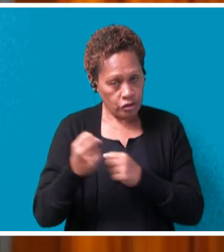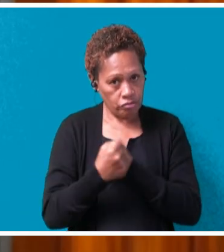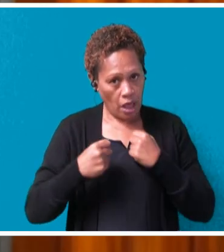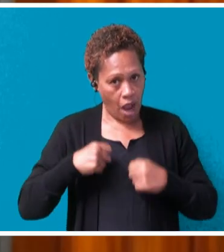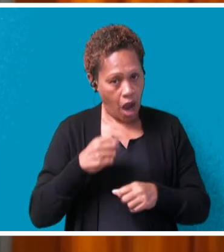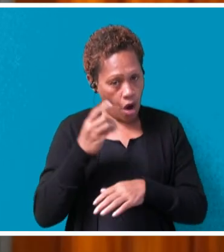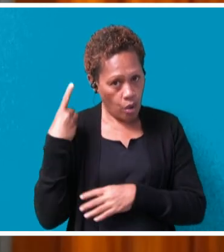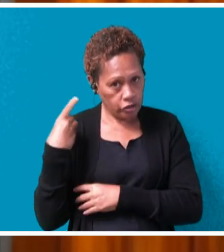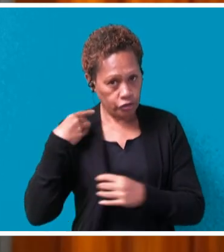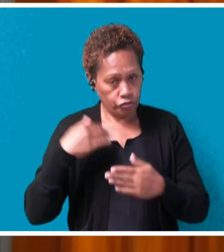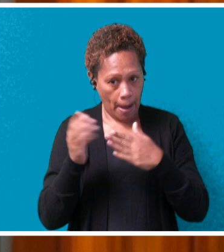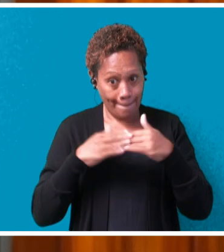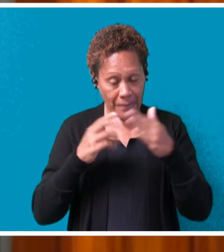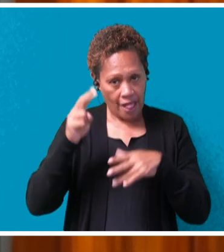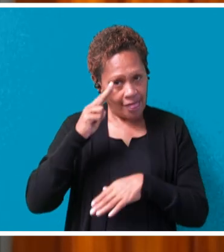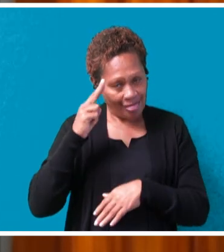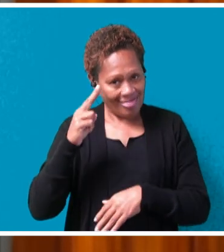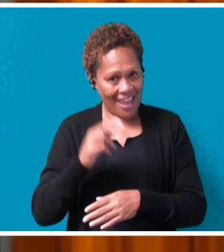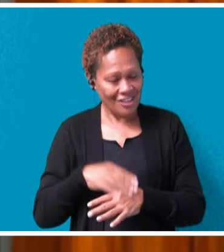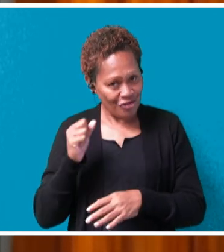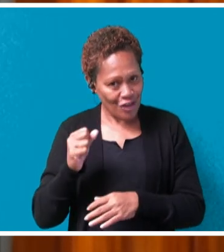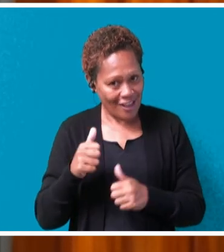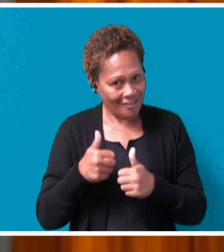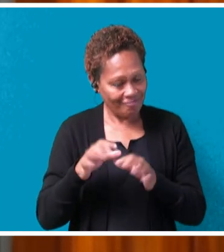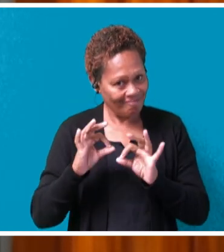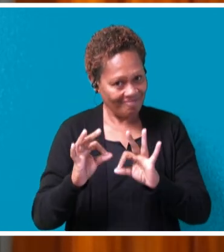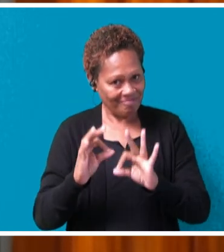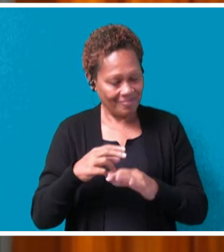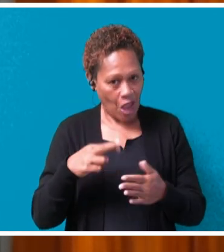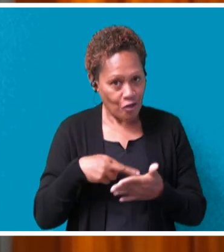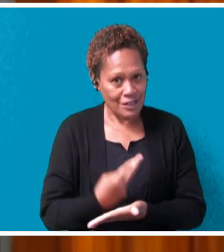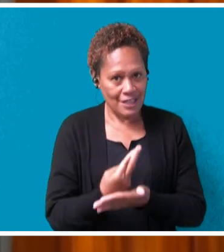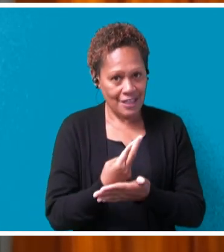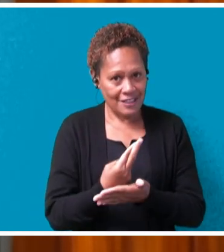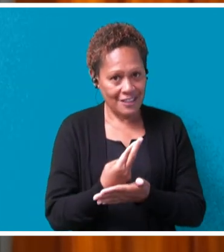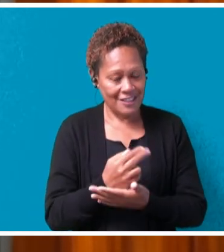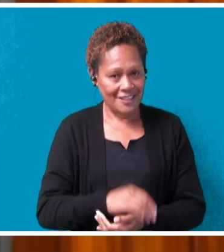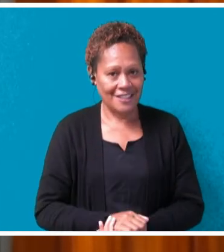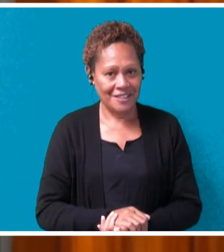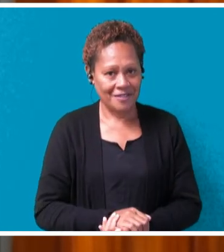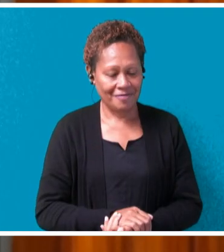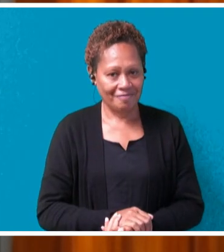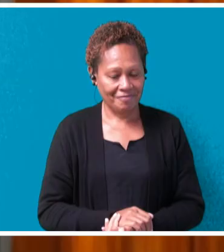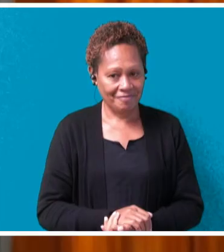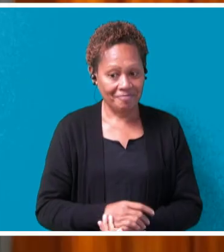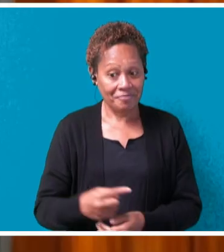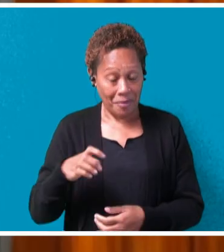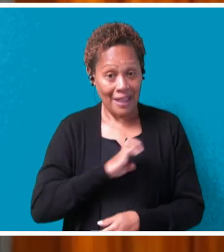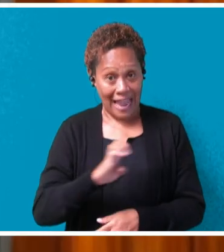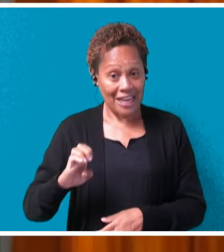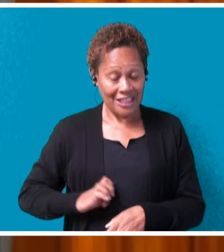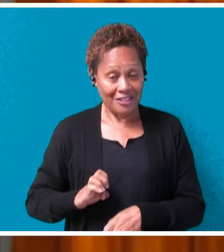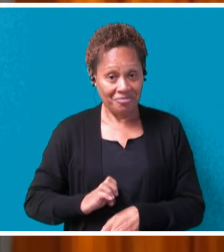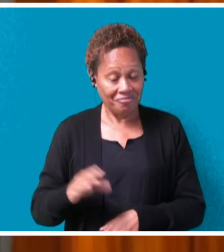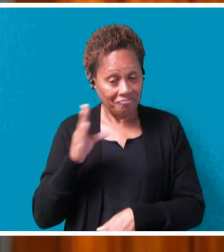to build a nation that is just, inclusive, and resilient. His Excellency's address rightly affirms